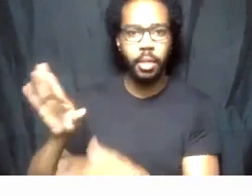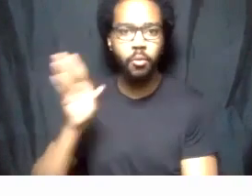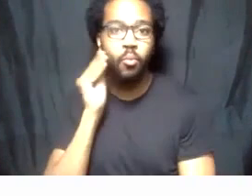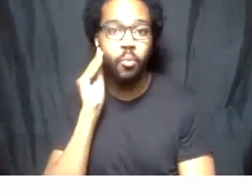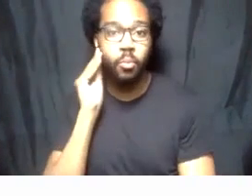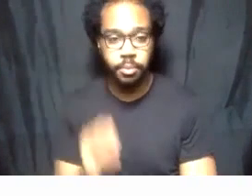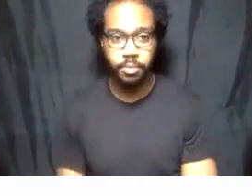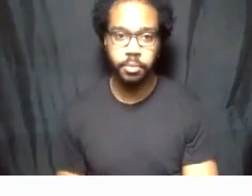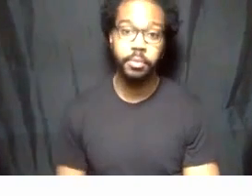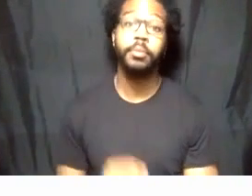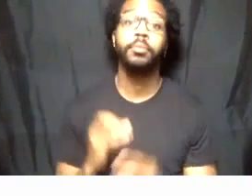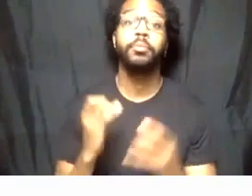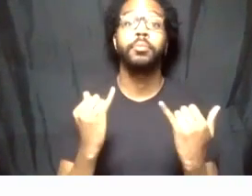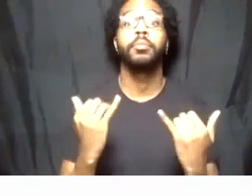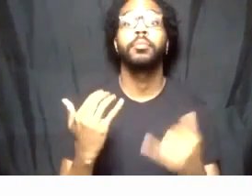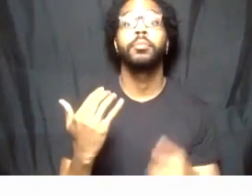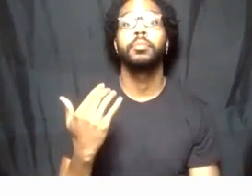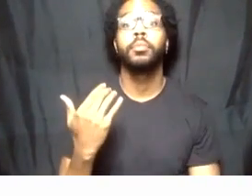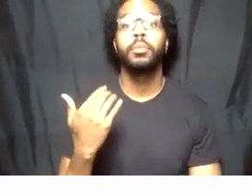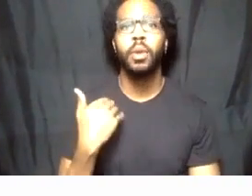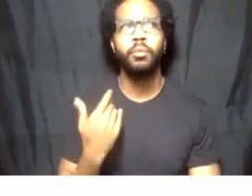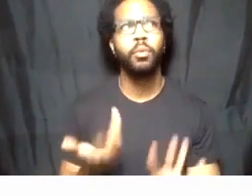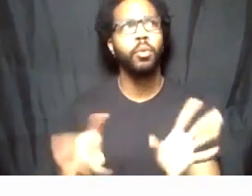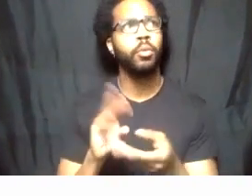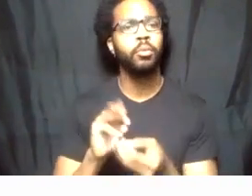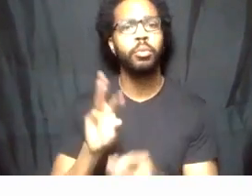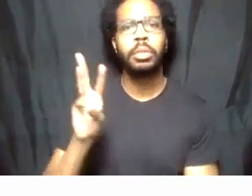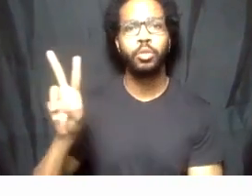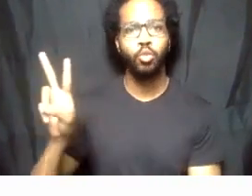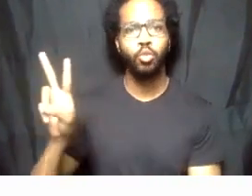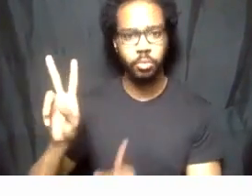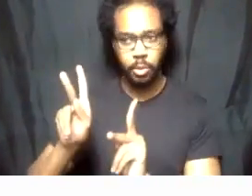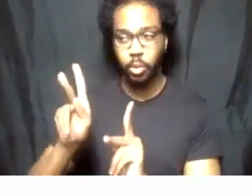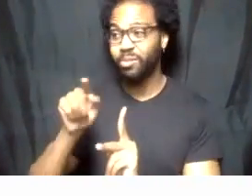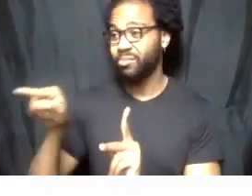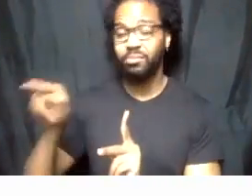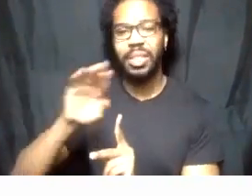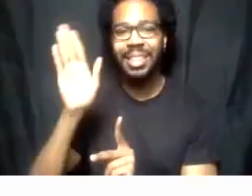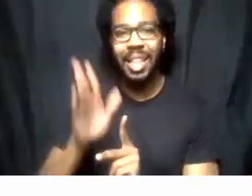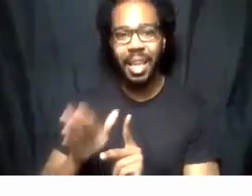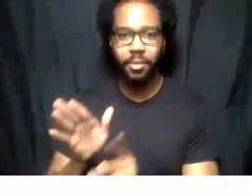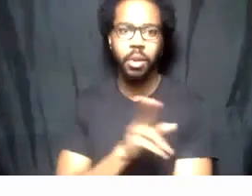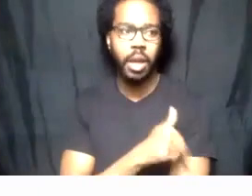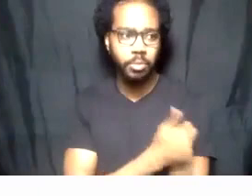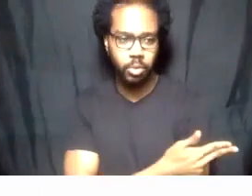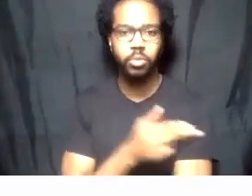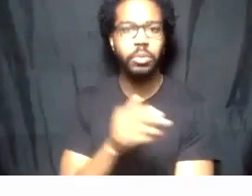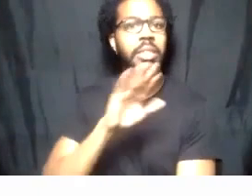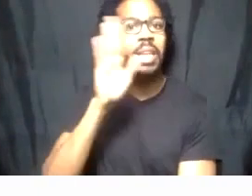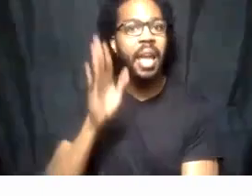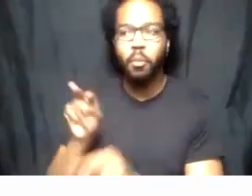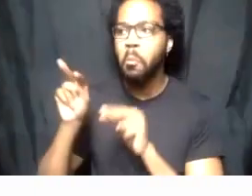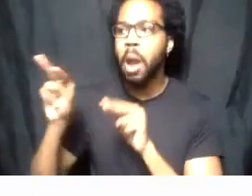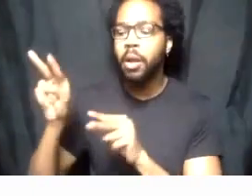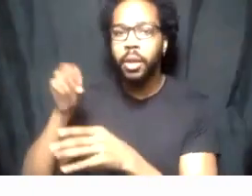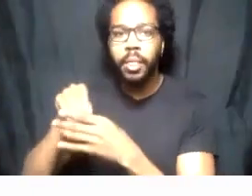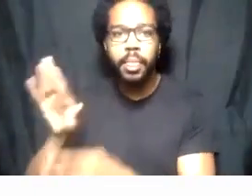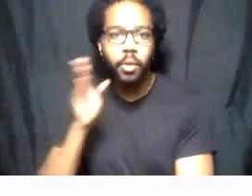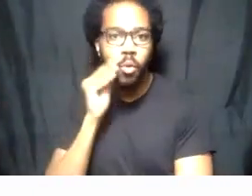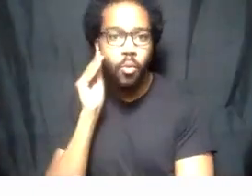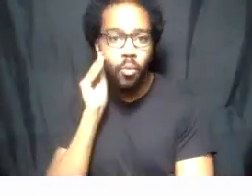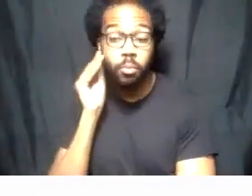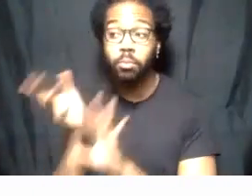As of today, we have the 62 people who have never been hospitalized or being monitored at home. There are 19 people